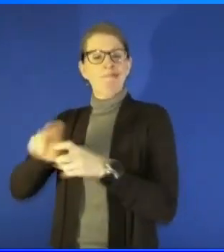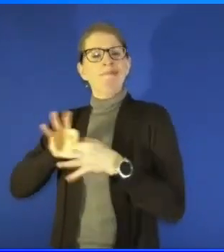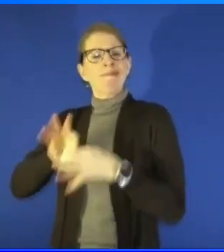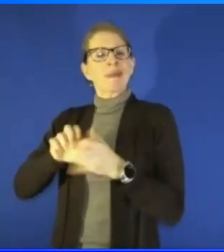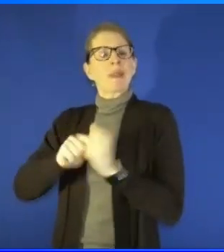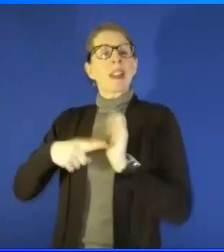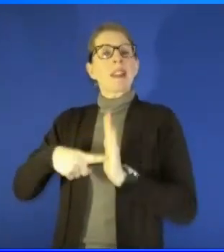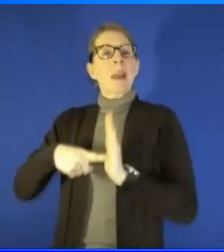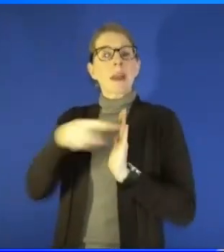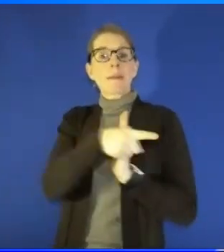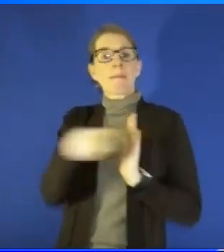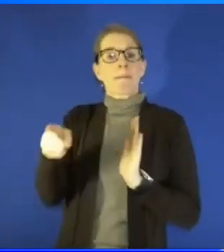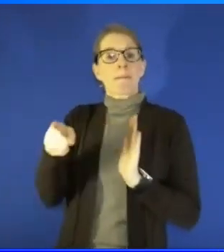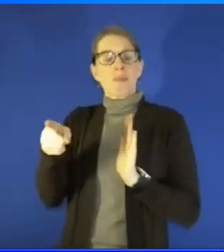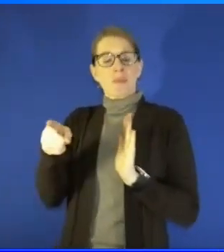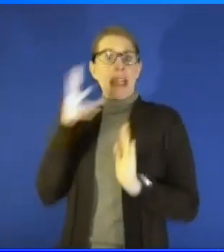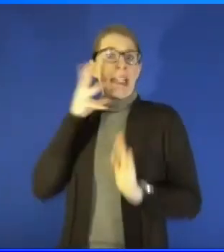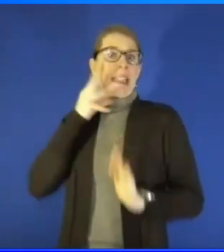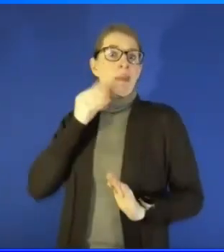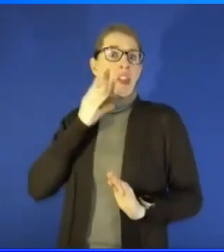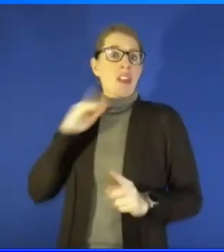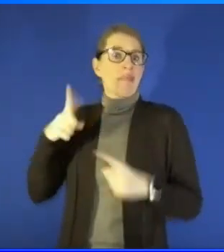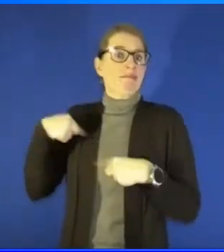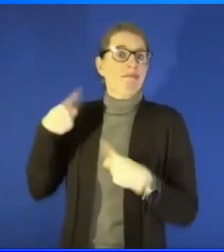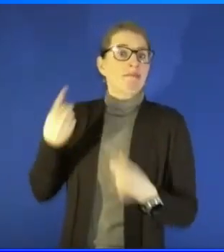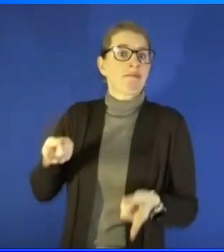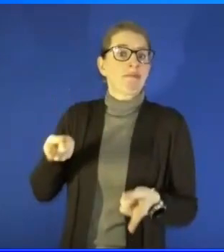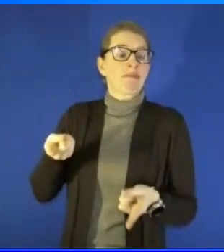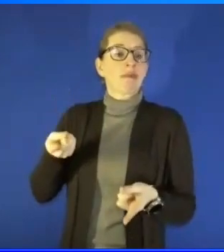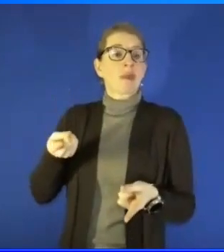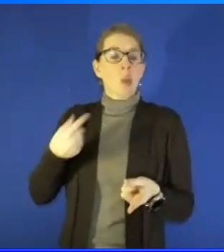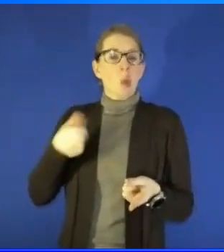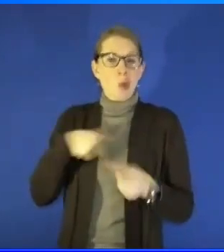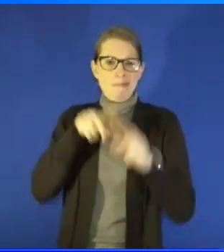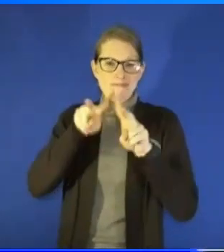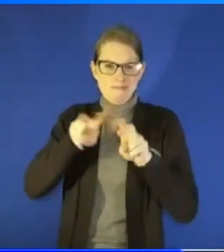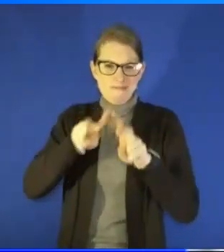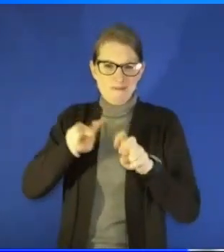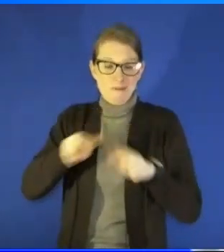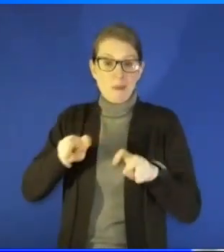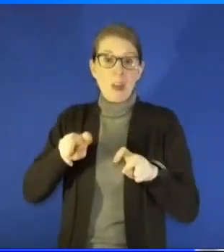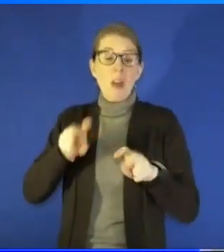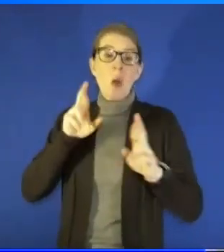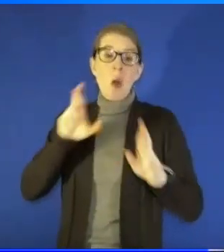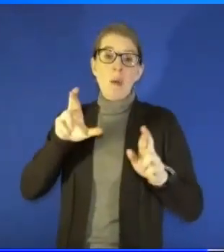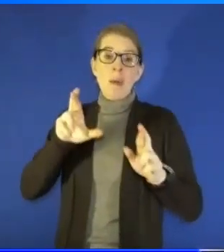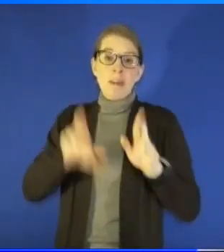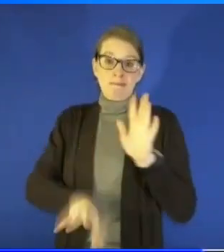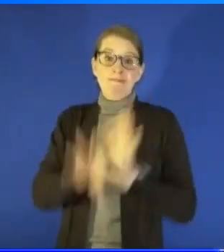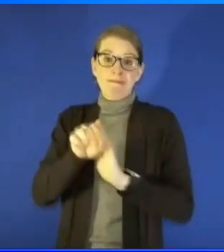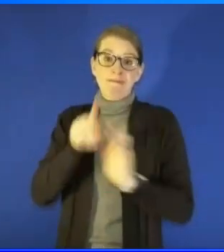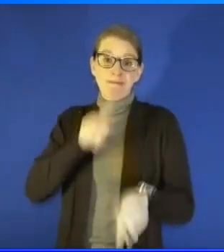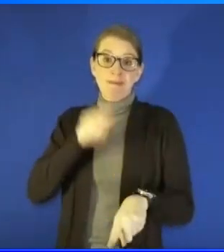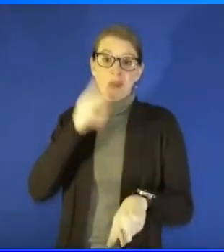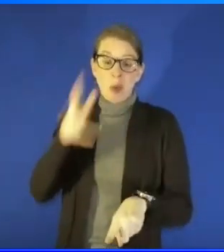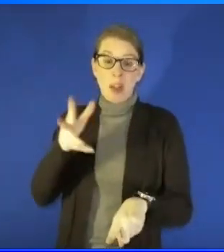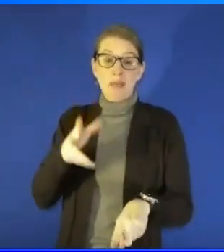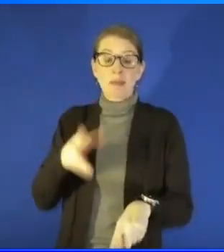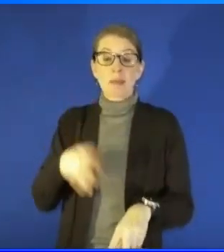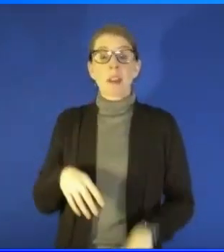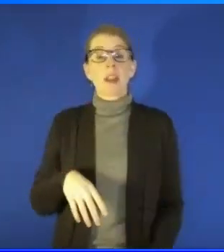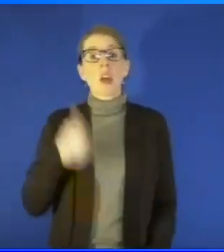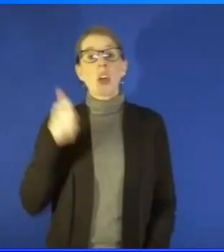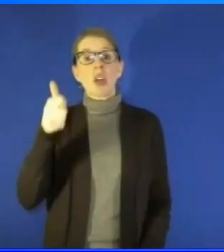a participant is having and allow us to get to some answers. At the end of the day, when Stephanie is going through